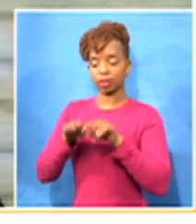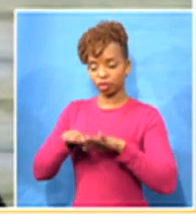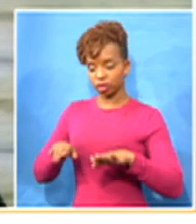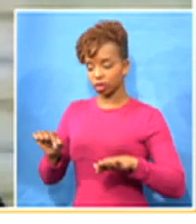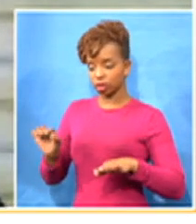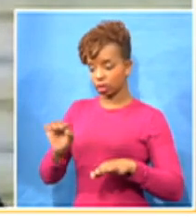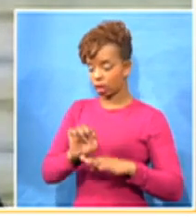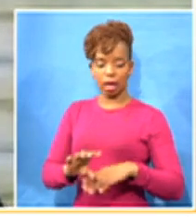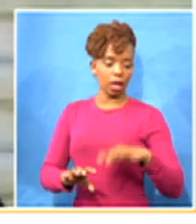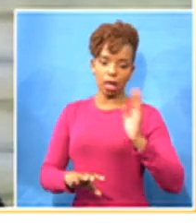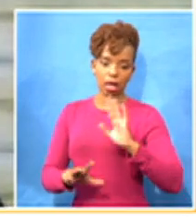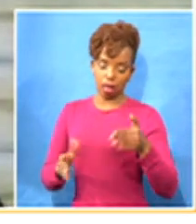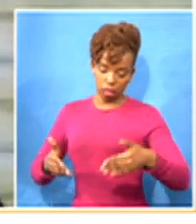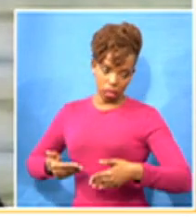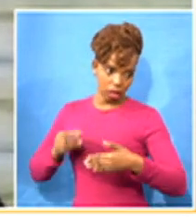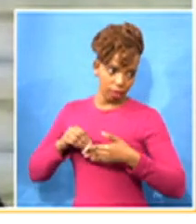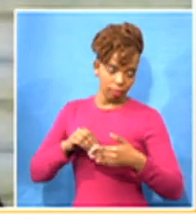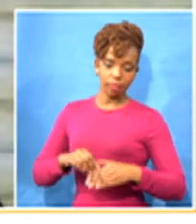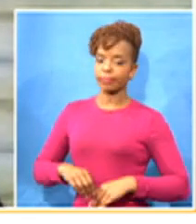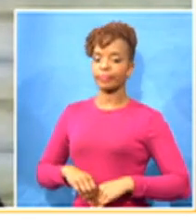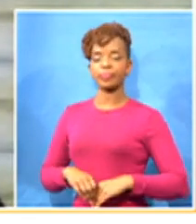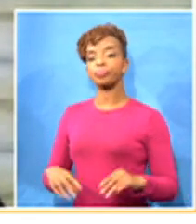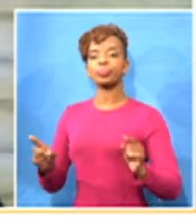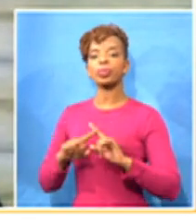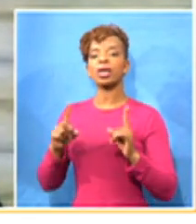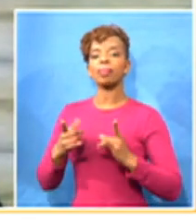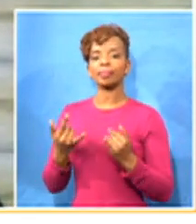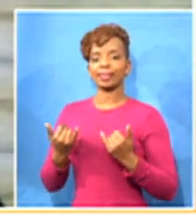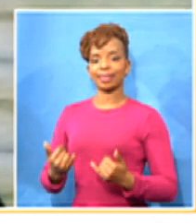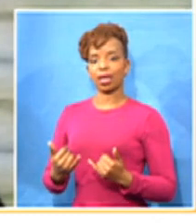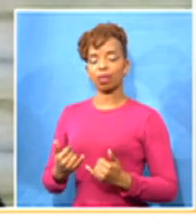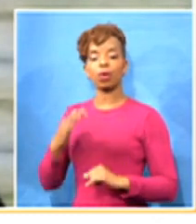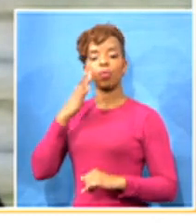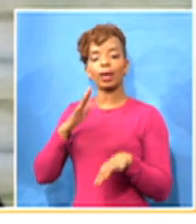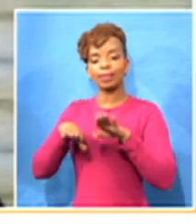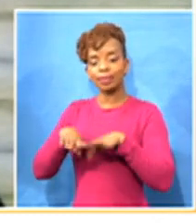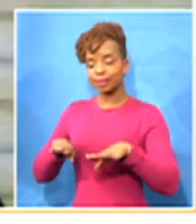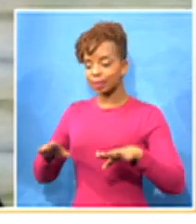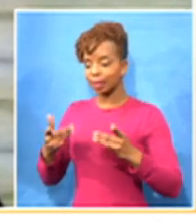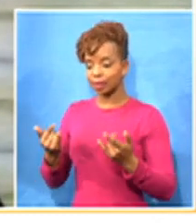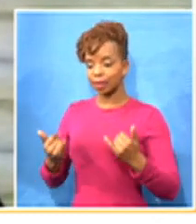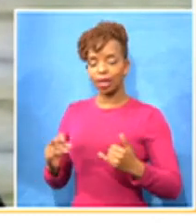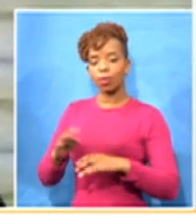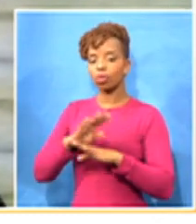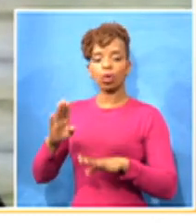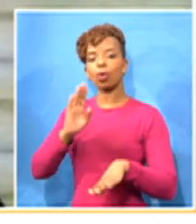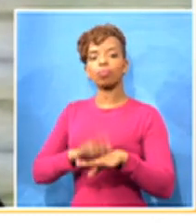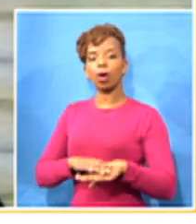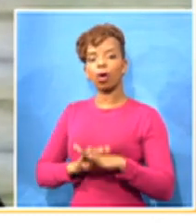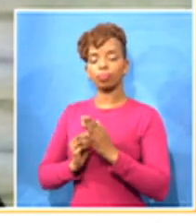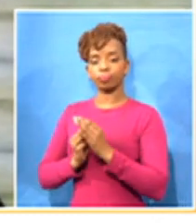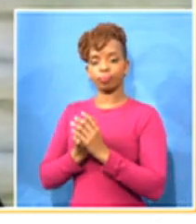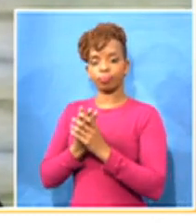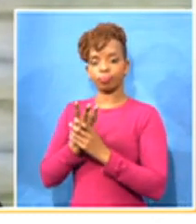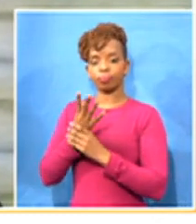this. Now, are there time limits as to when children no longer develop antibodies against certain